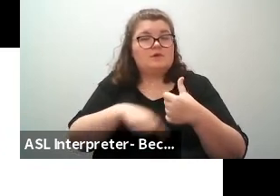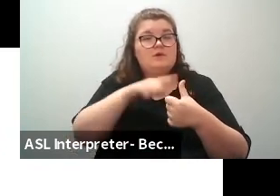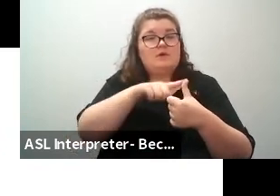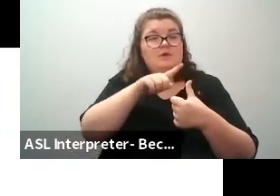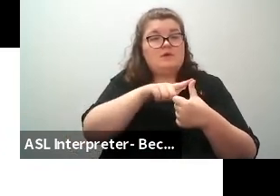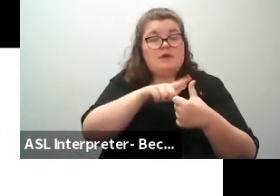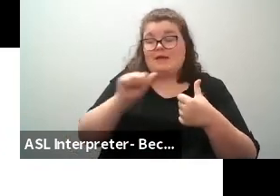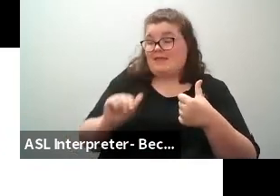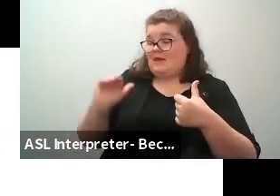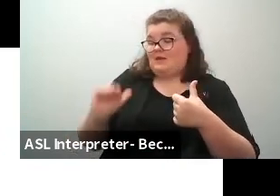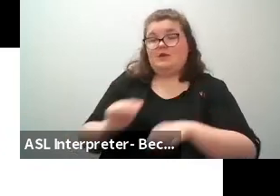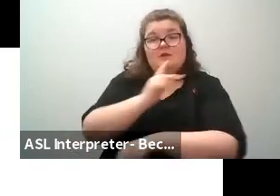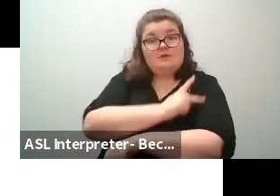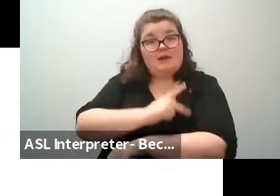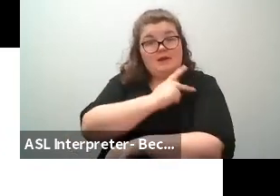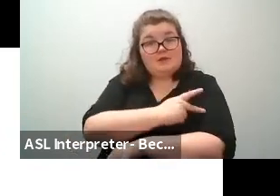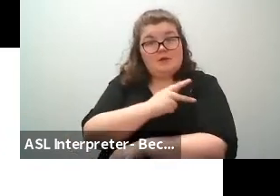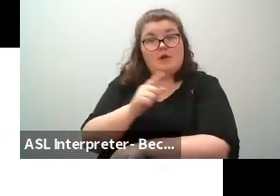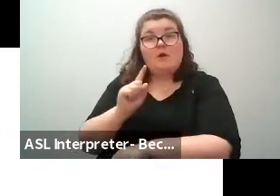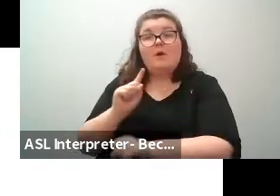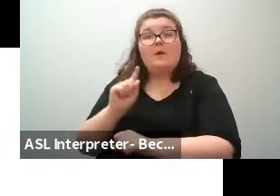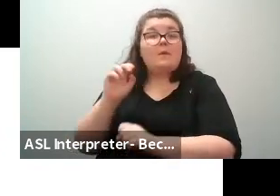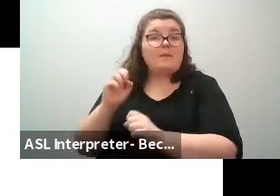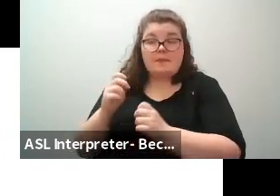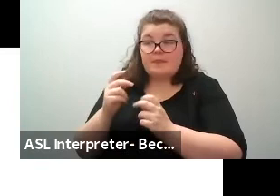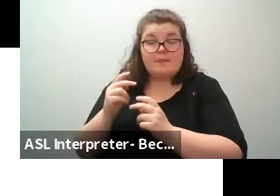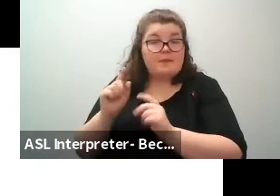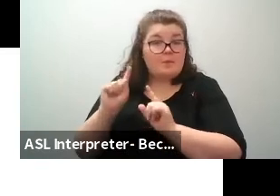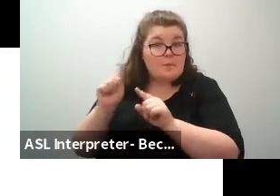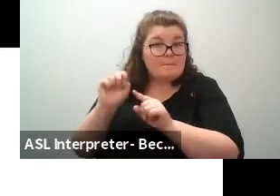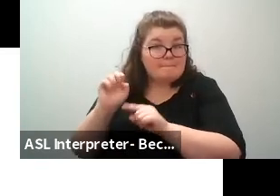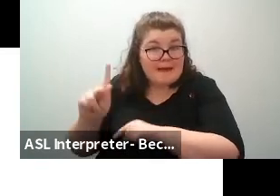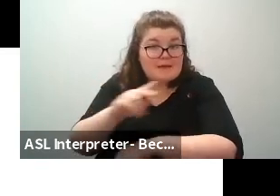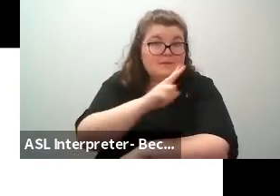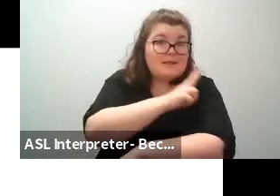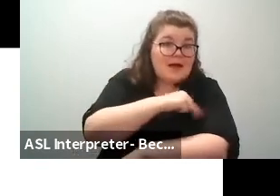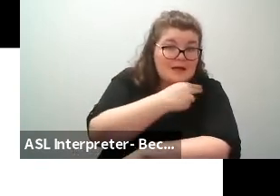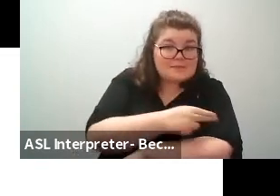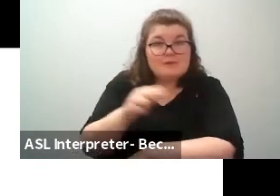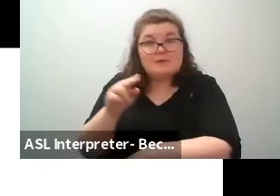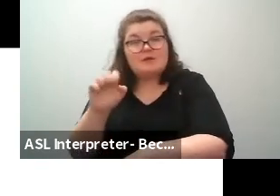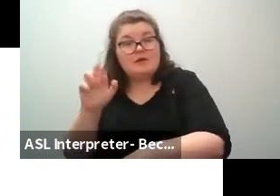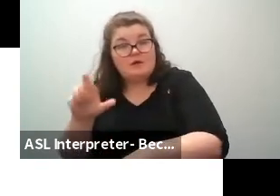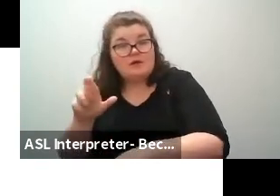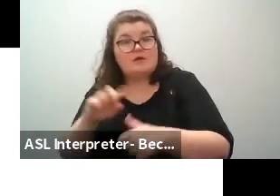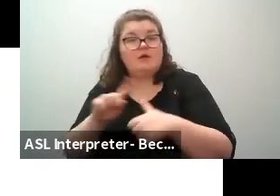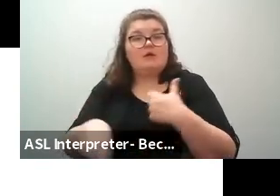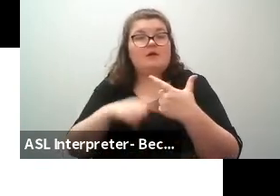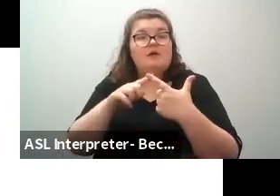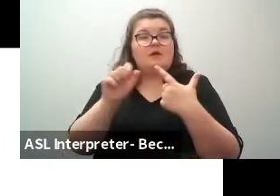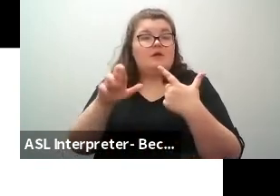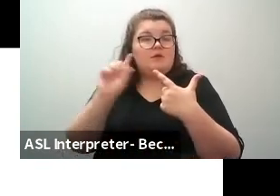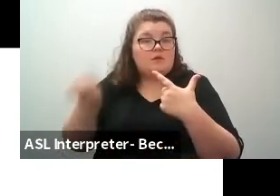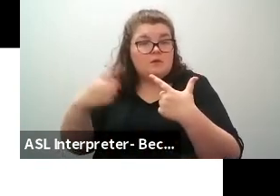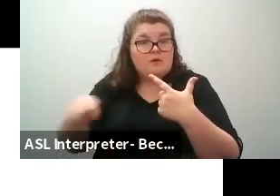child return visit was to the ED or hospital, ED only, or hospitalized on that return visit. On the